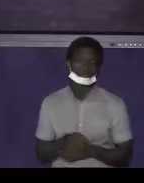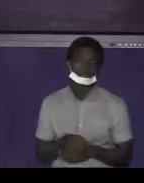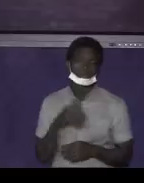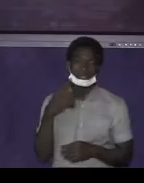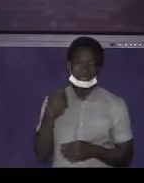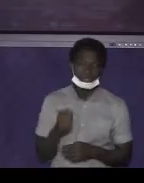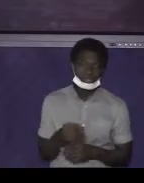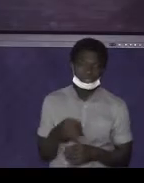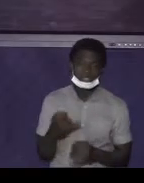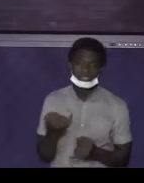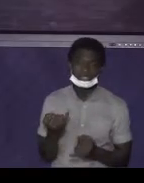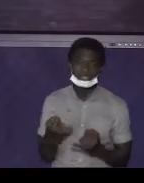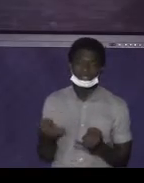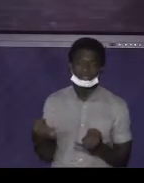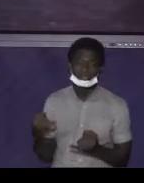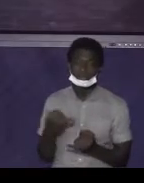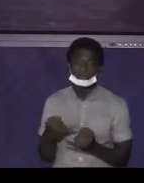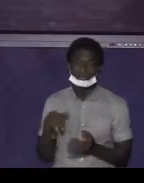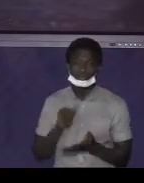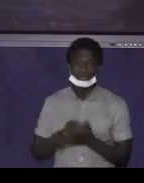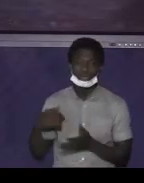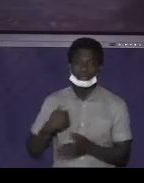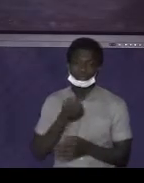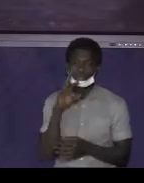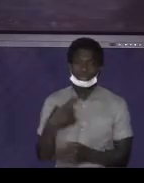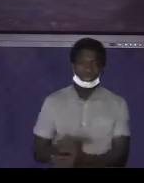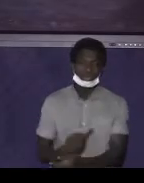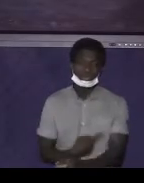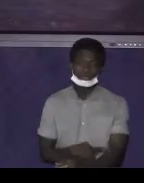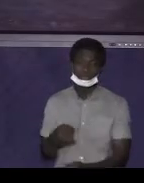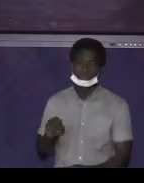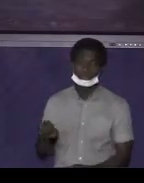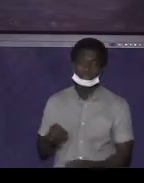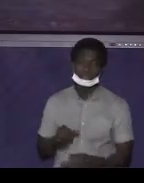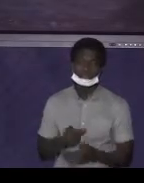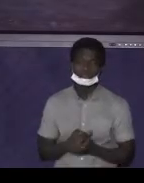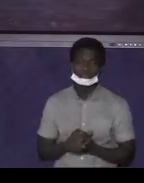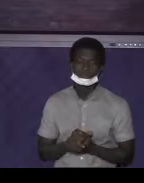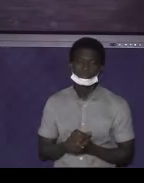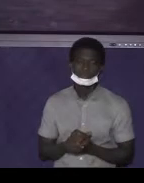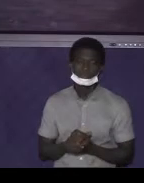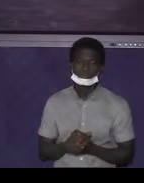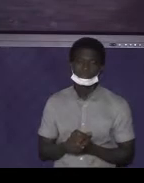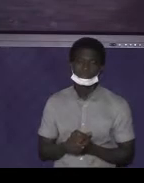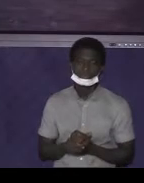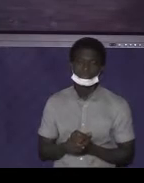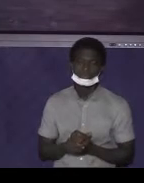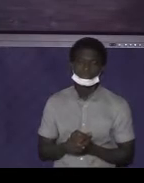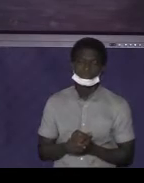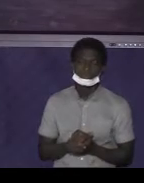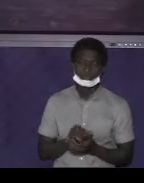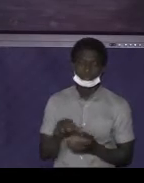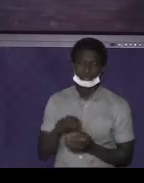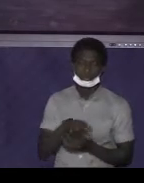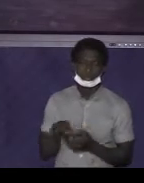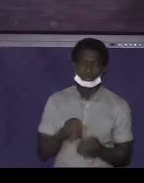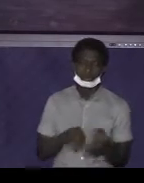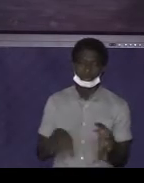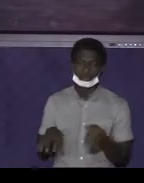the issue we're hammering on, that is the bone of contention. Rough and